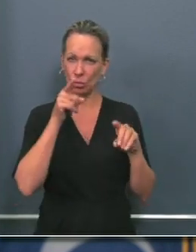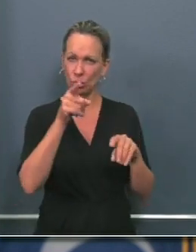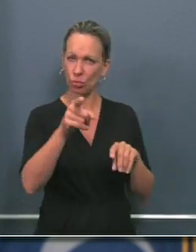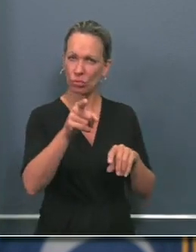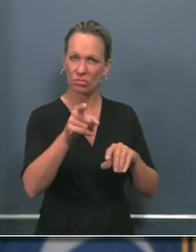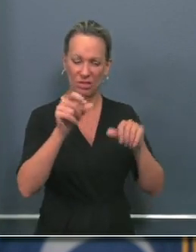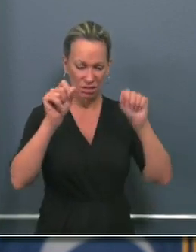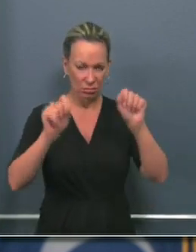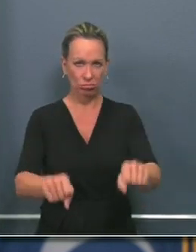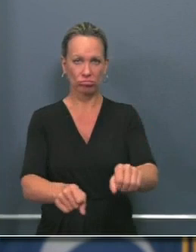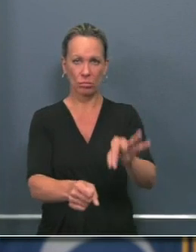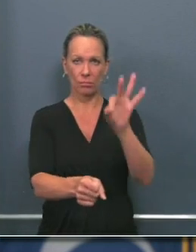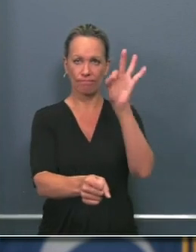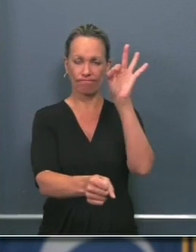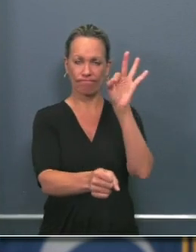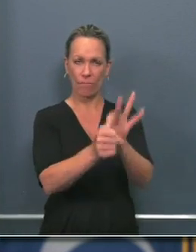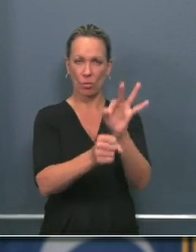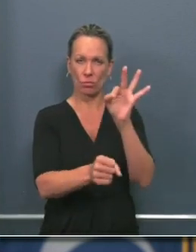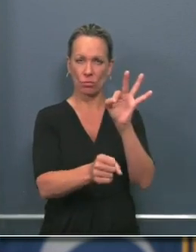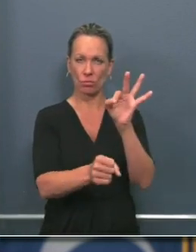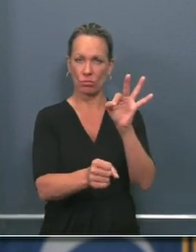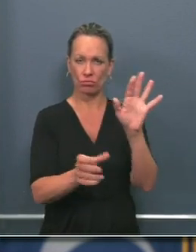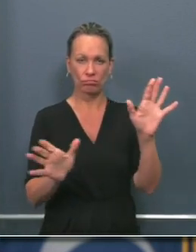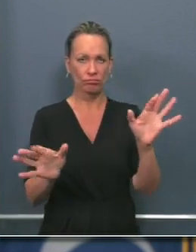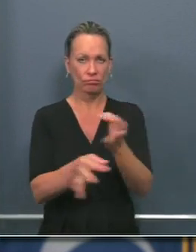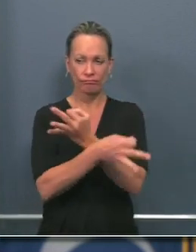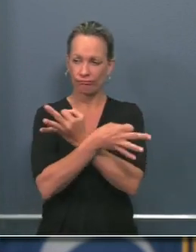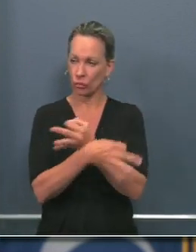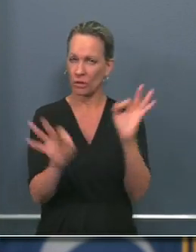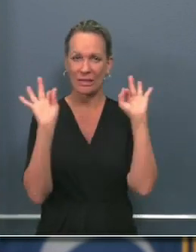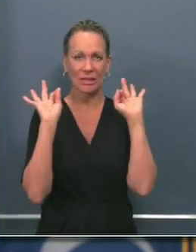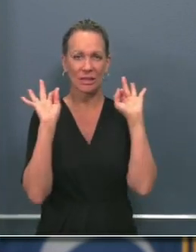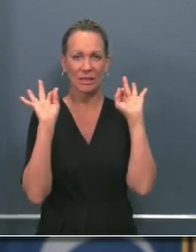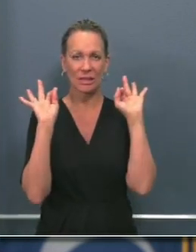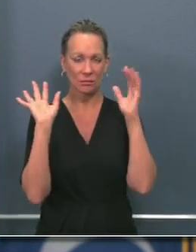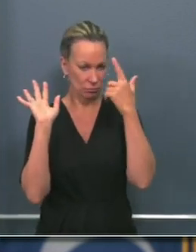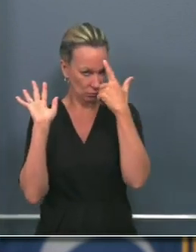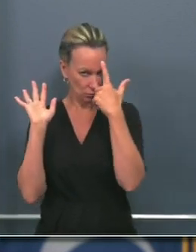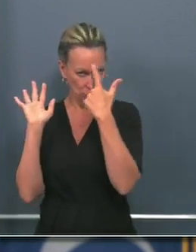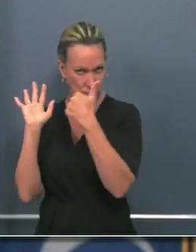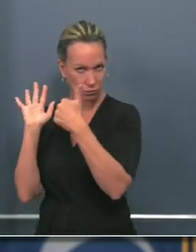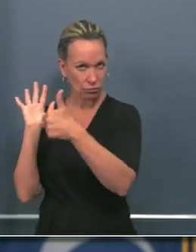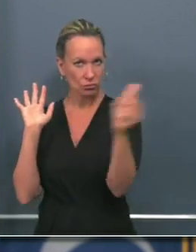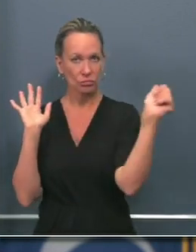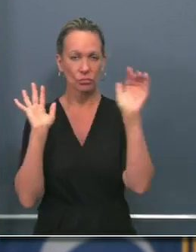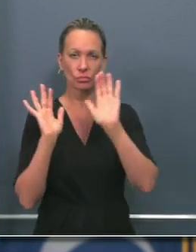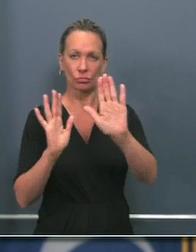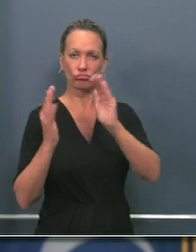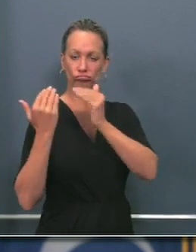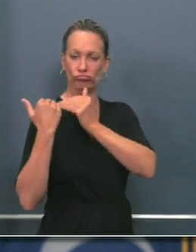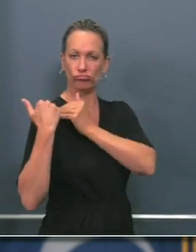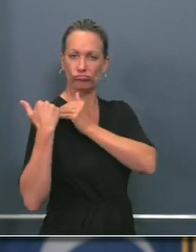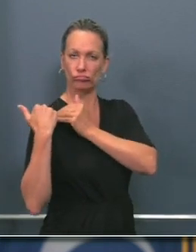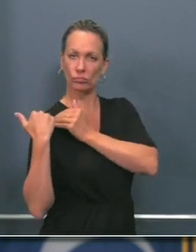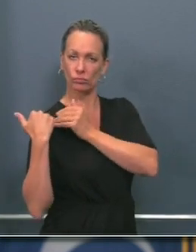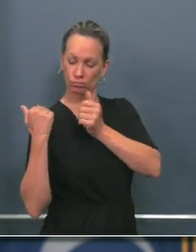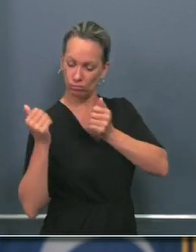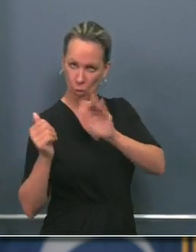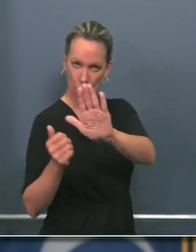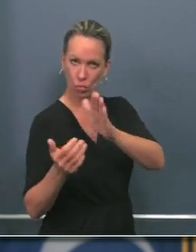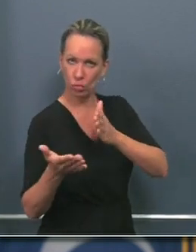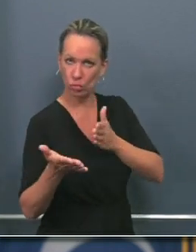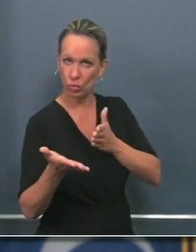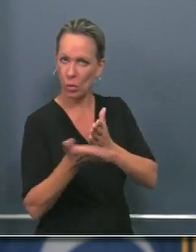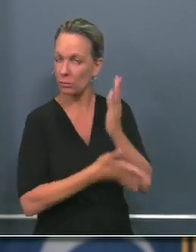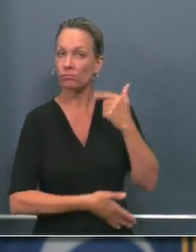chooses to do, but to do it in a safe manner. And we'll do it in a responsible manner and to provide those points of access. And